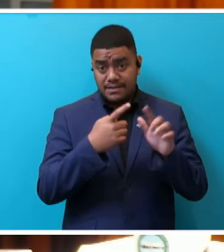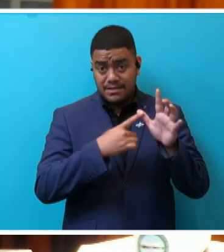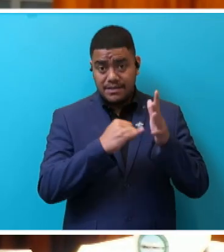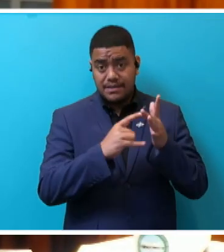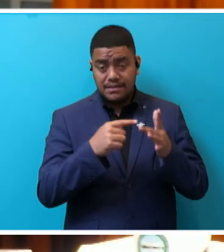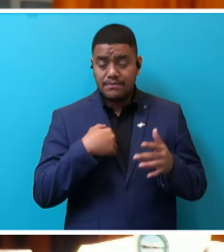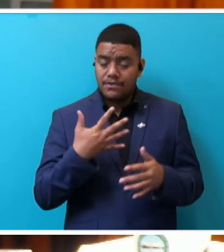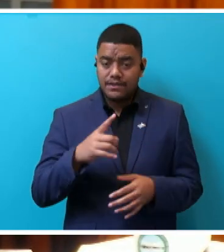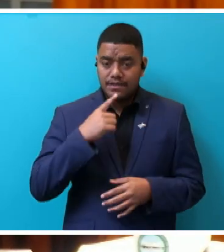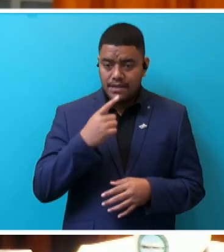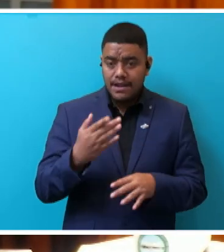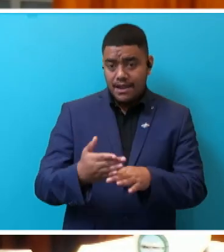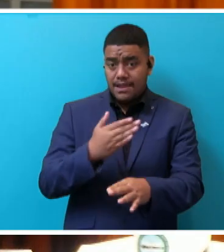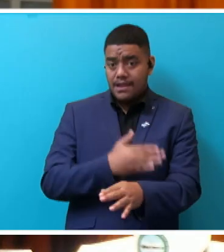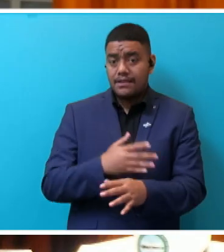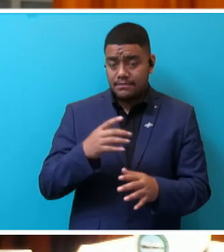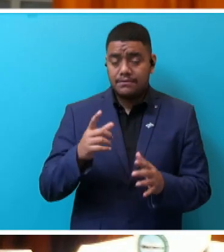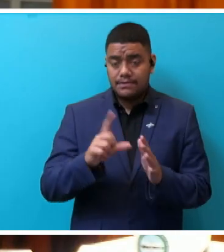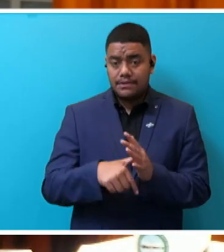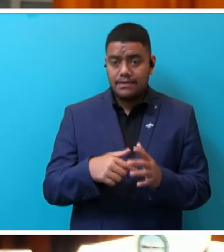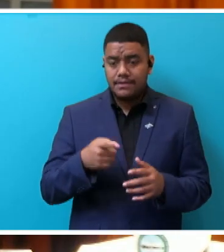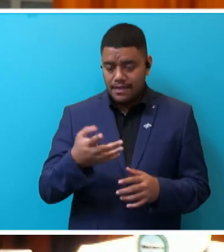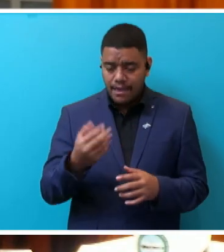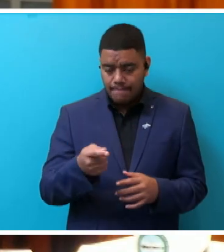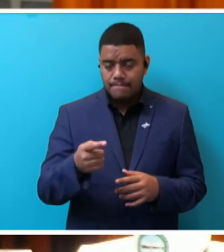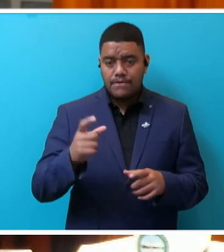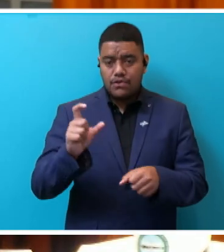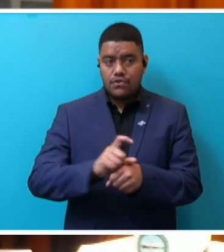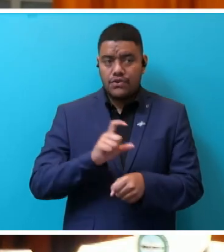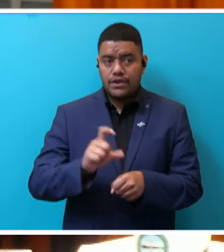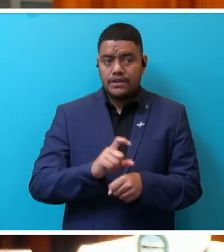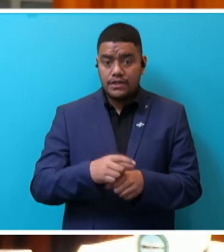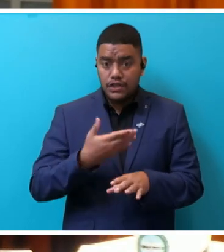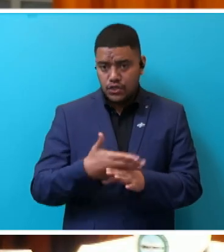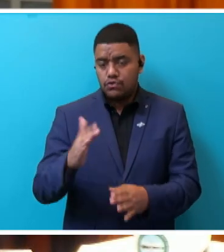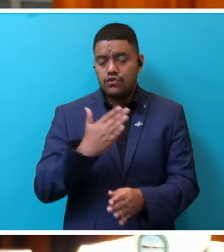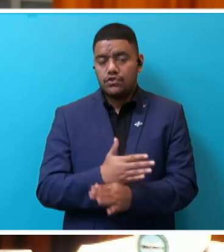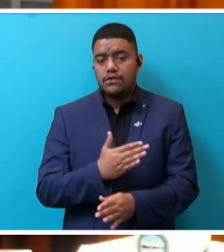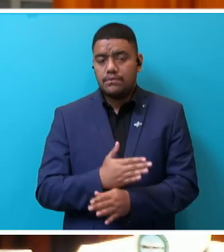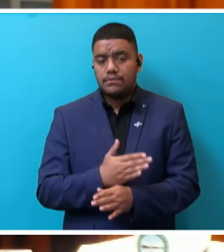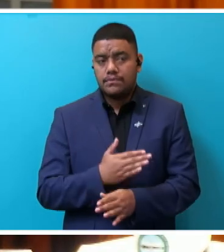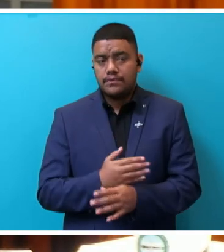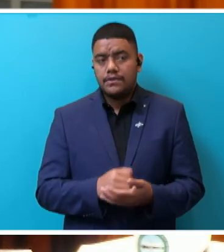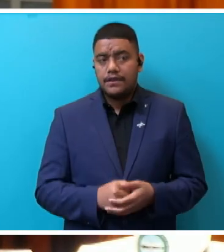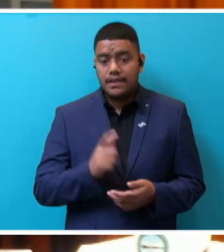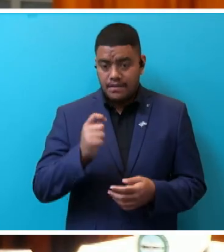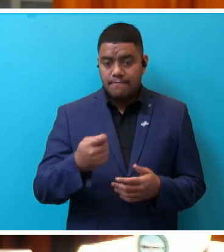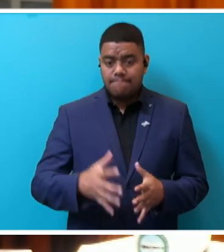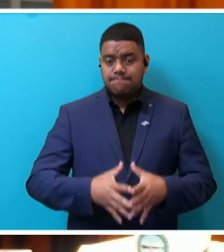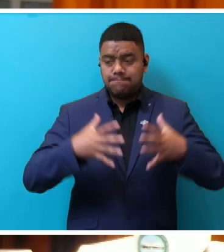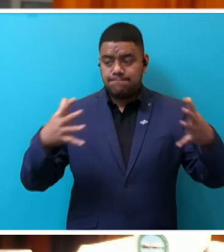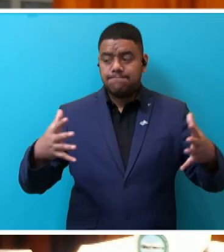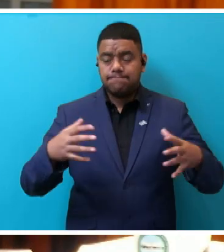said here on the last occasion, it has the capacity to create new jobs if it's going to graduate into a